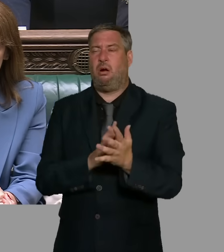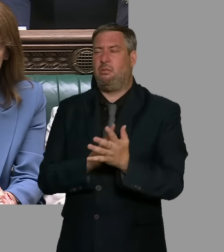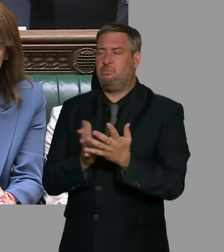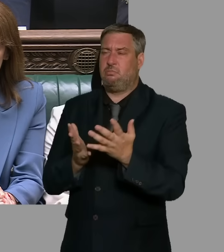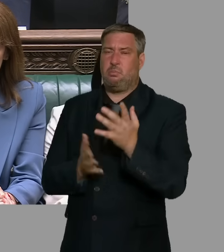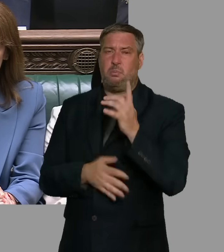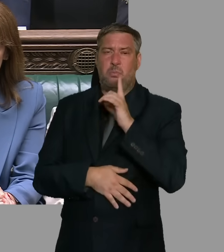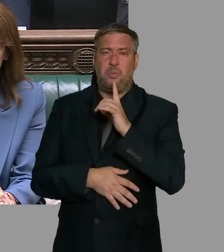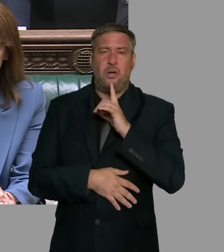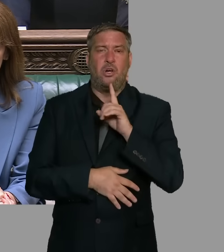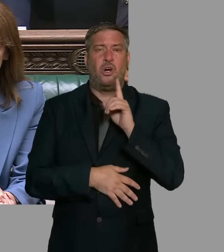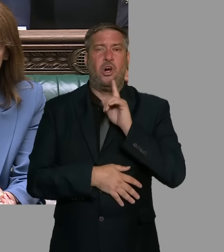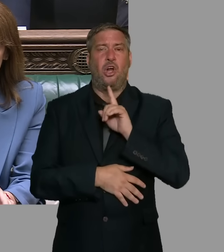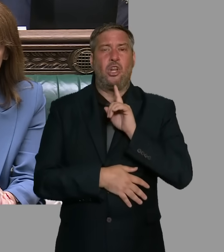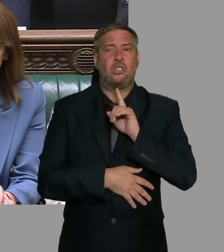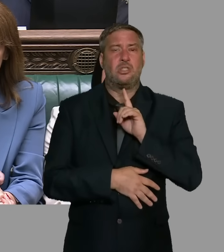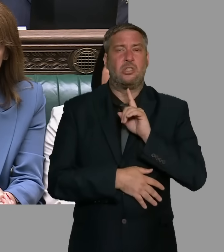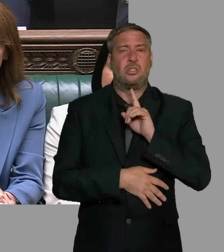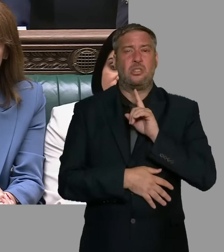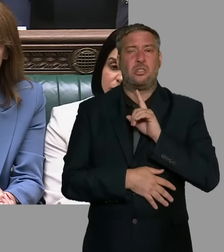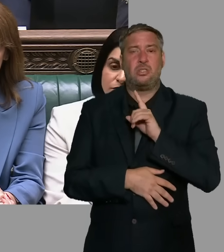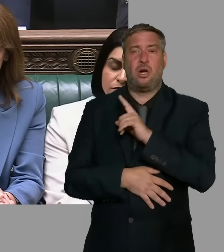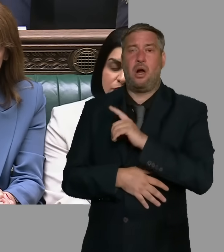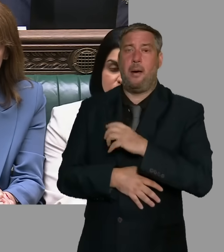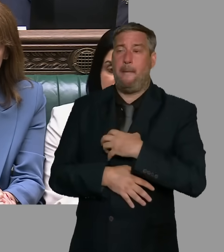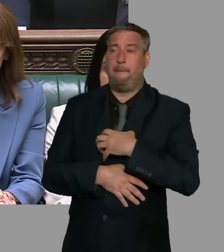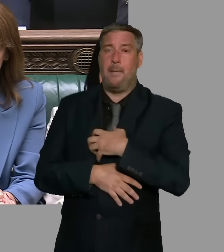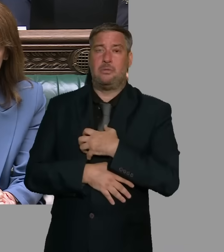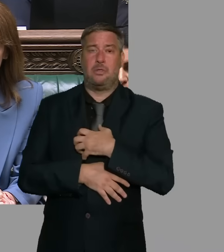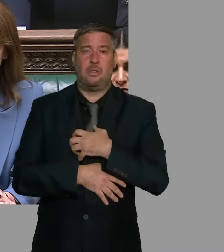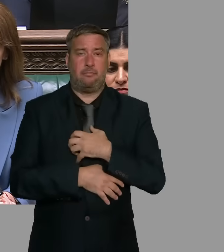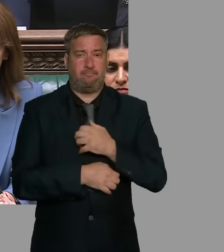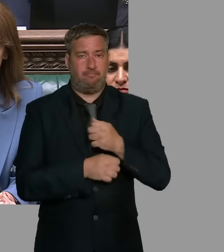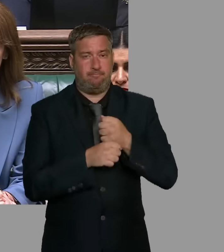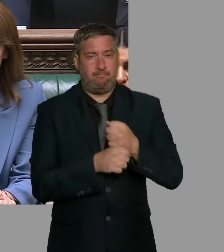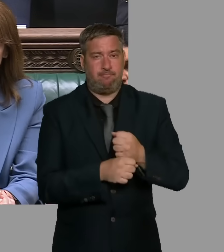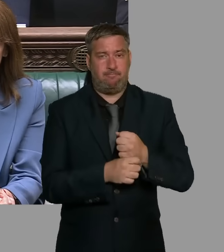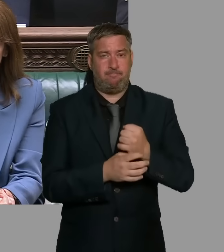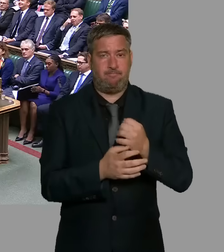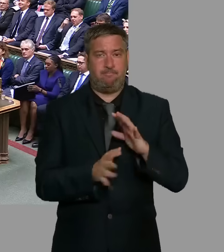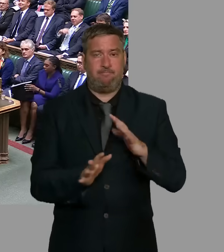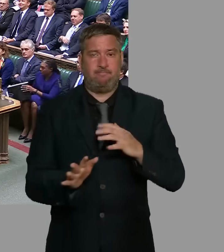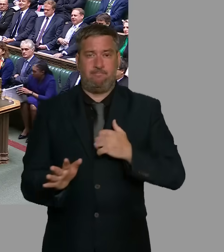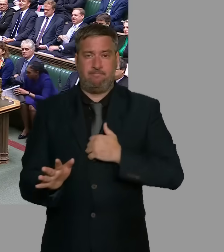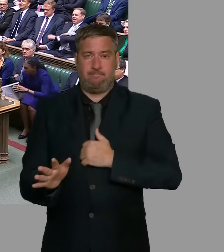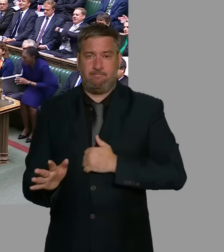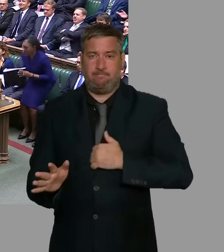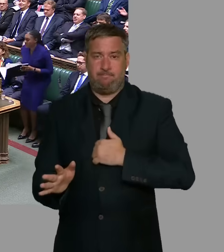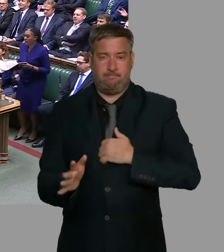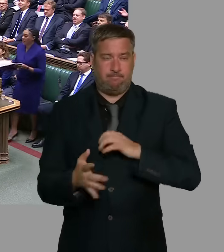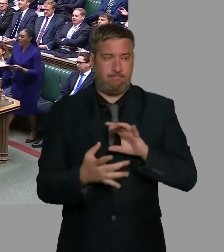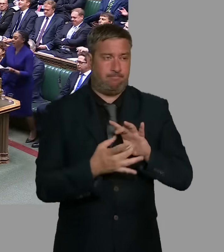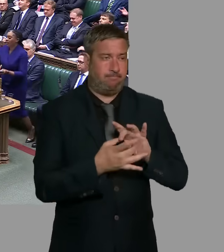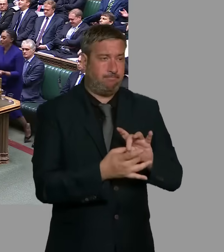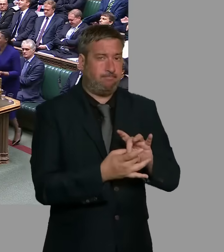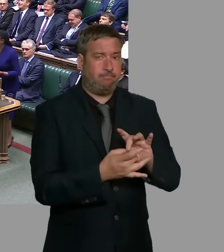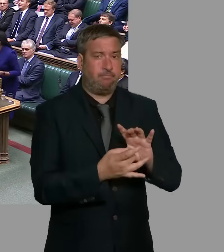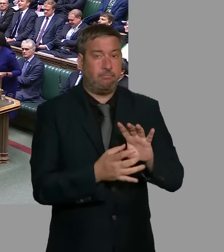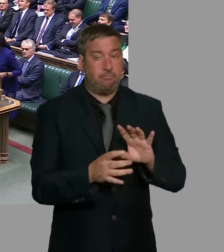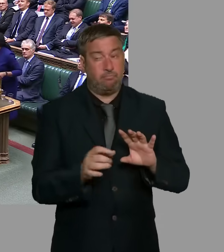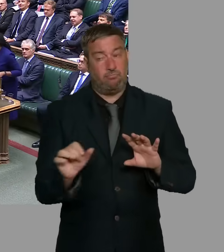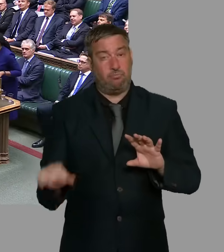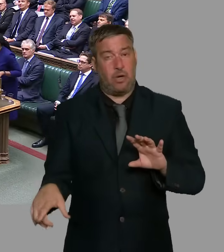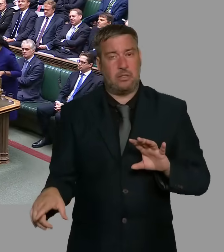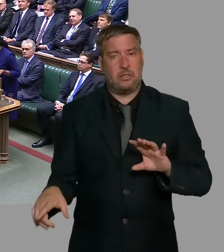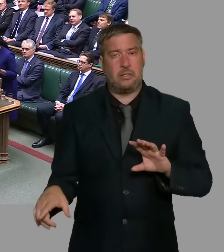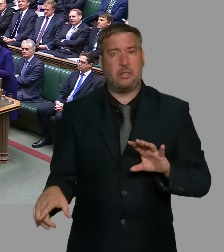have confidence in him, and he's playing an important role in the UK-US relationship. Kemi Badenoch. This